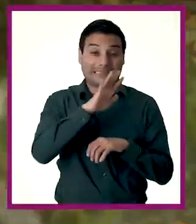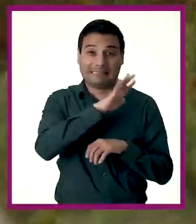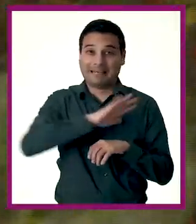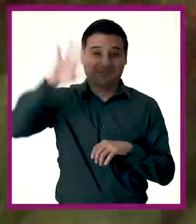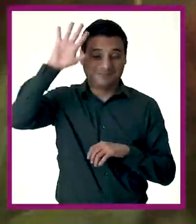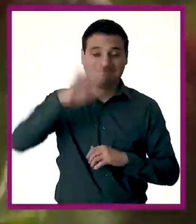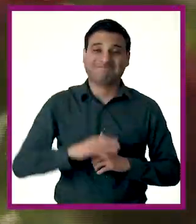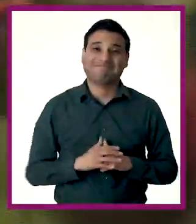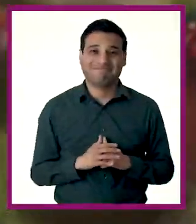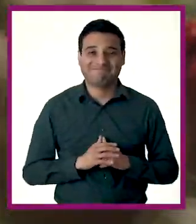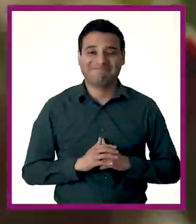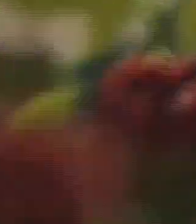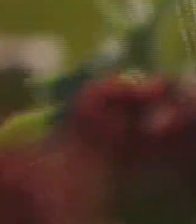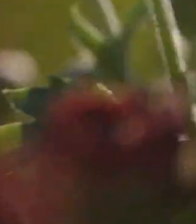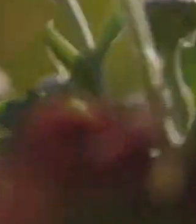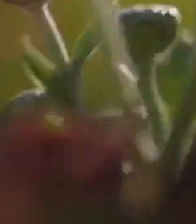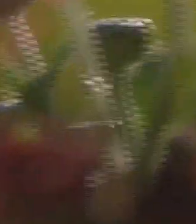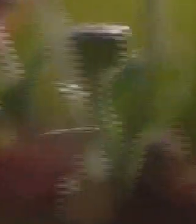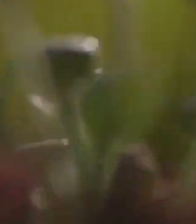irreemplazables.